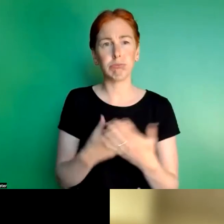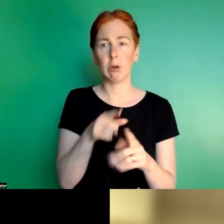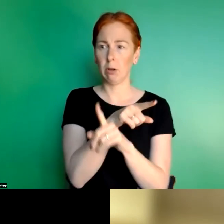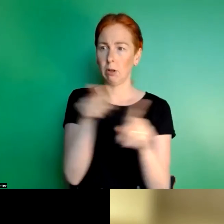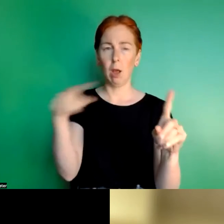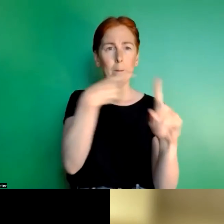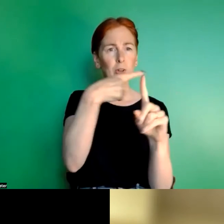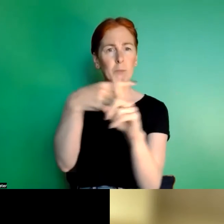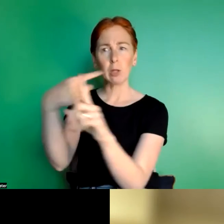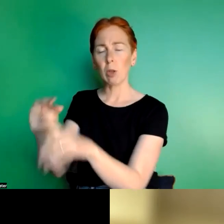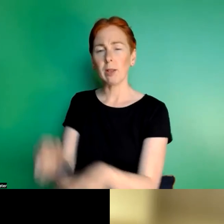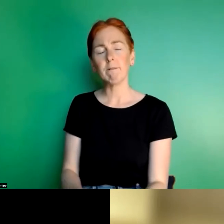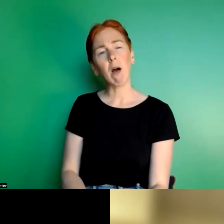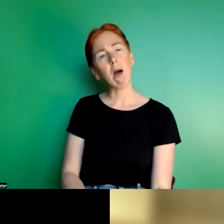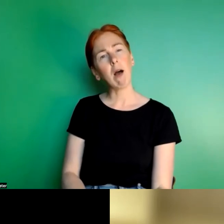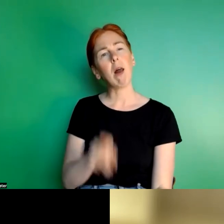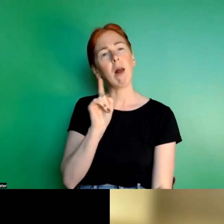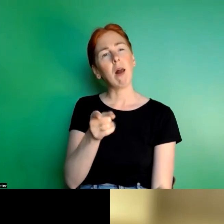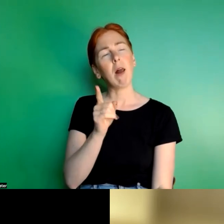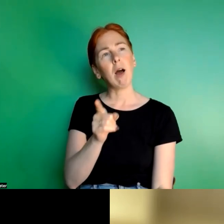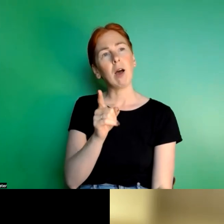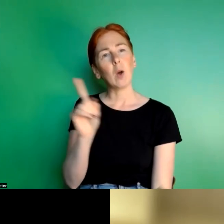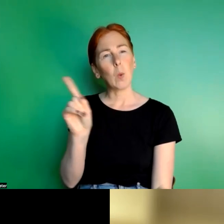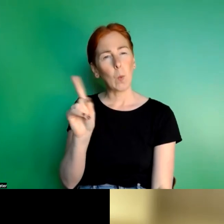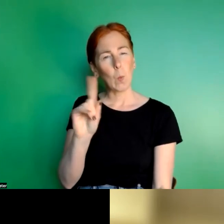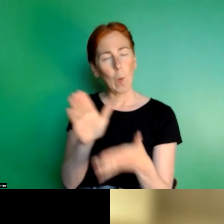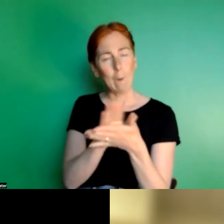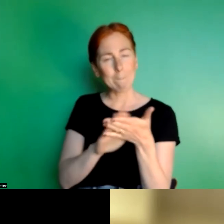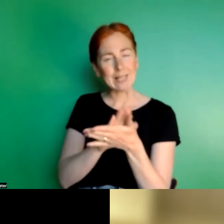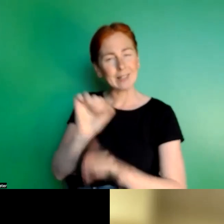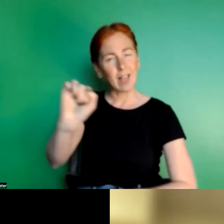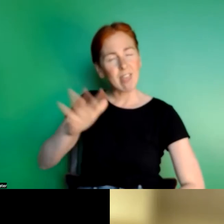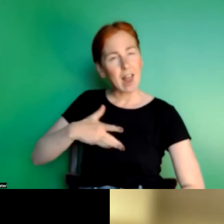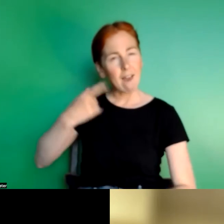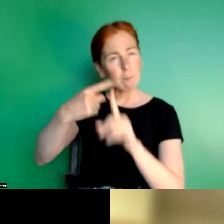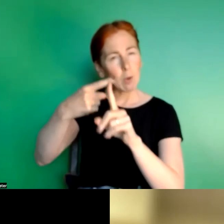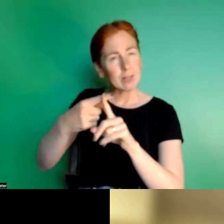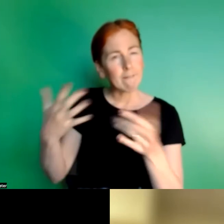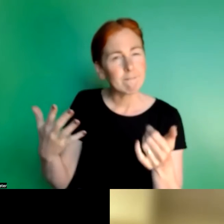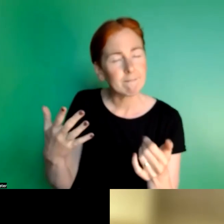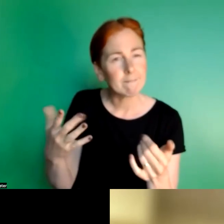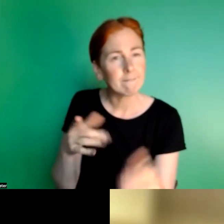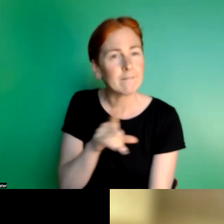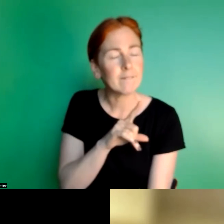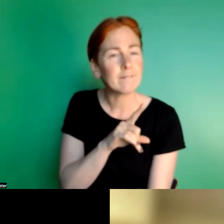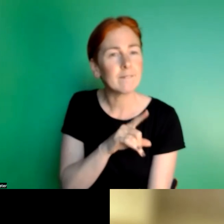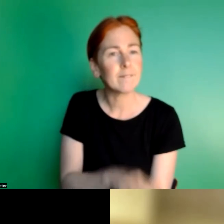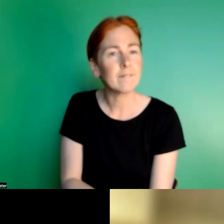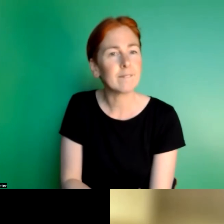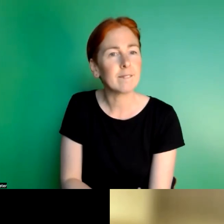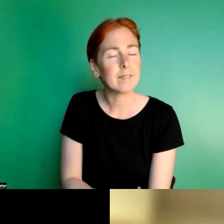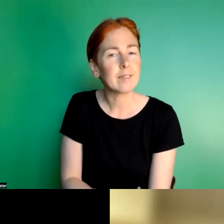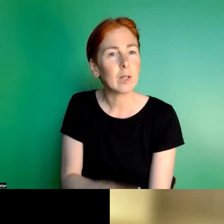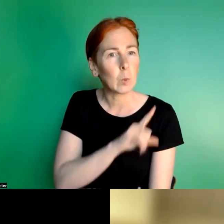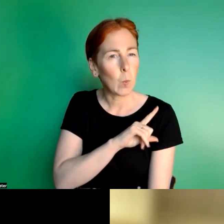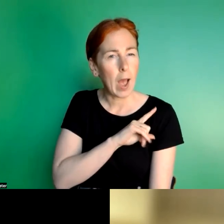It's parents. It's the attitude that parents have. And I some of you who are on the call